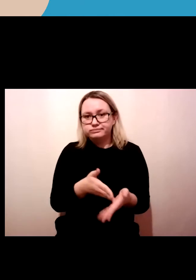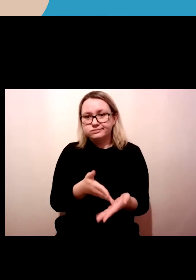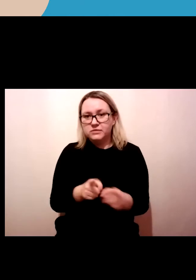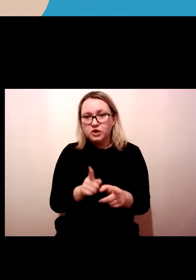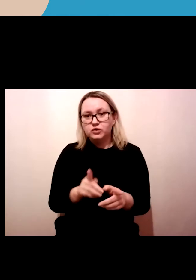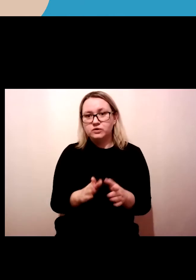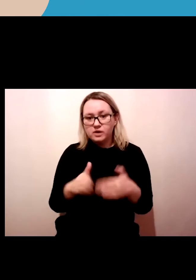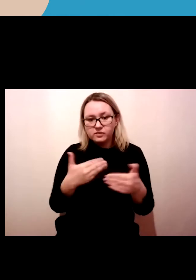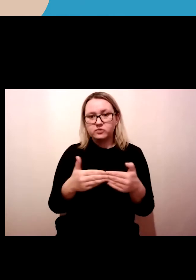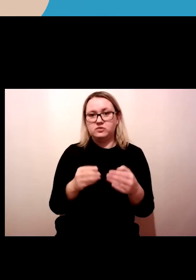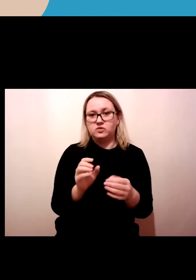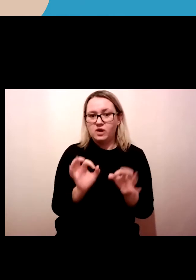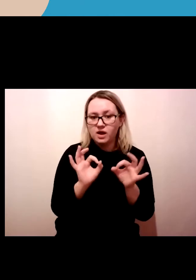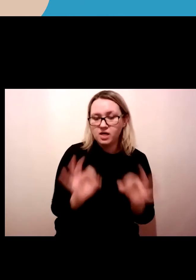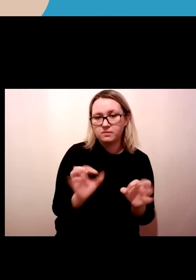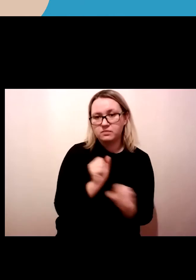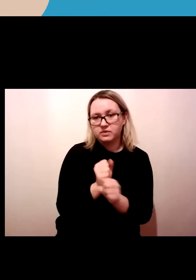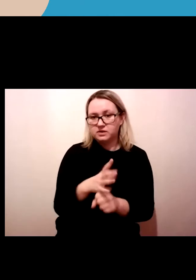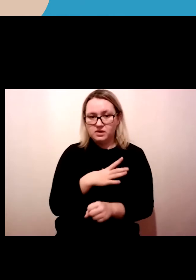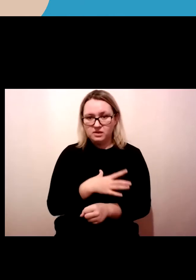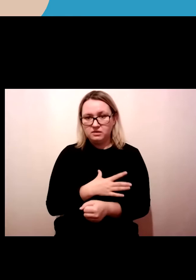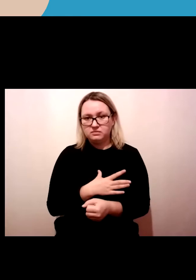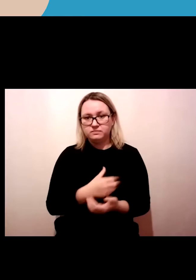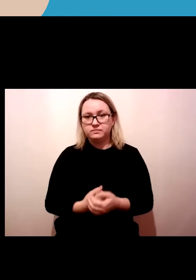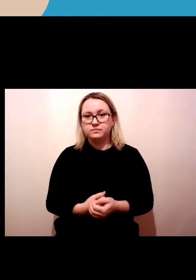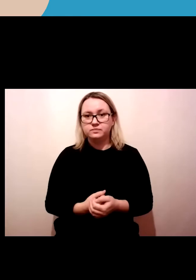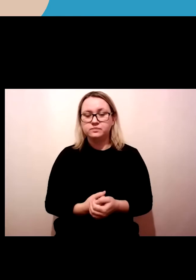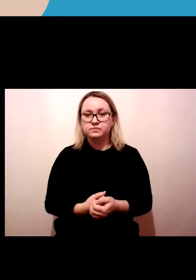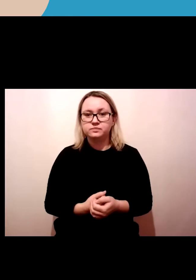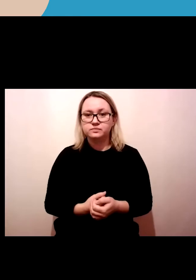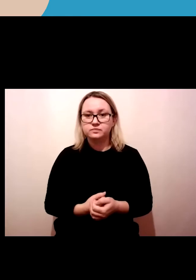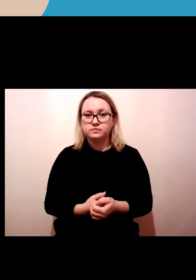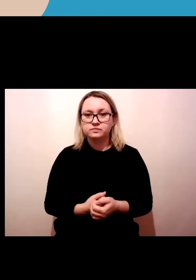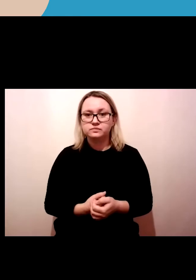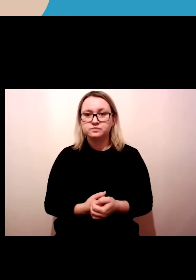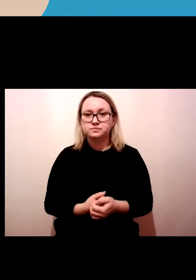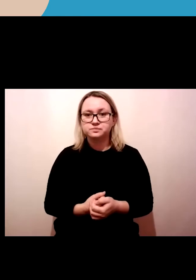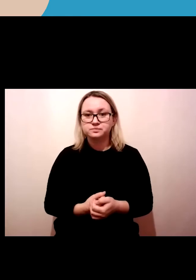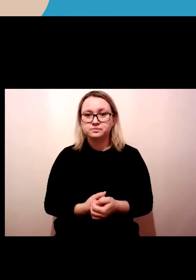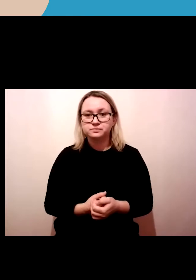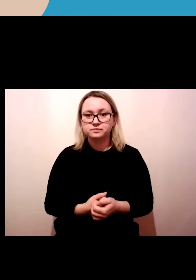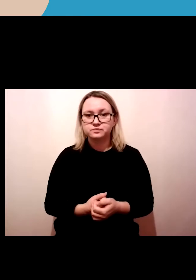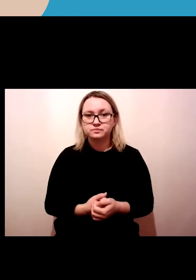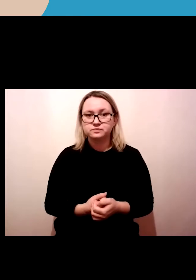This is the major hindrance that prevents the